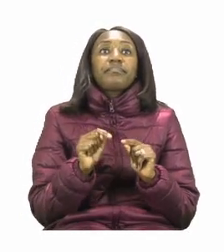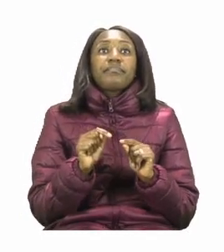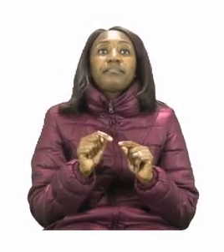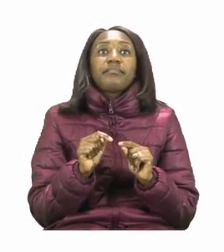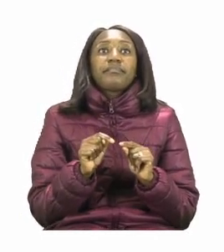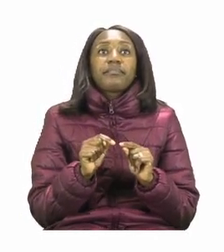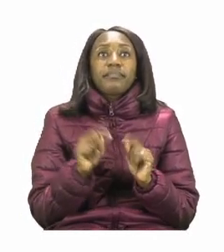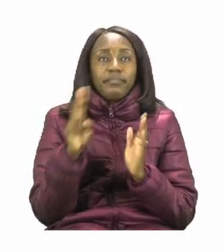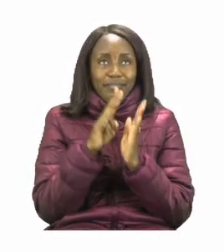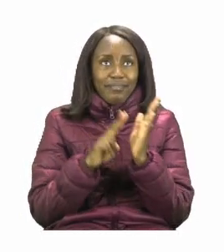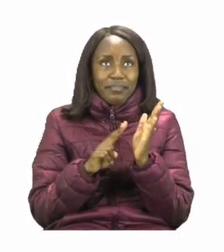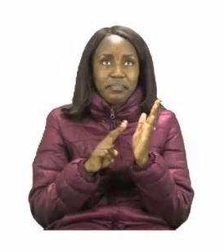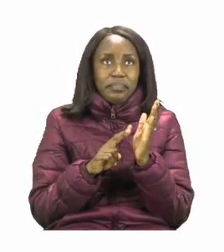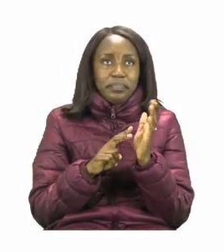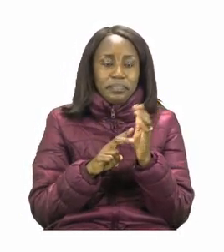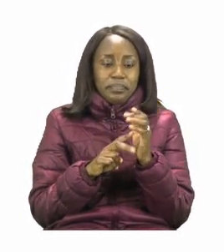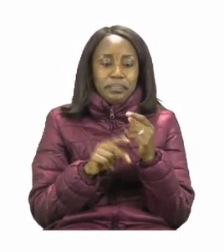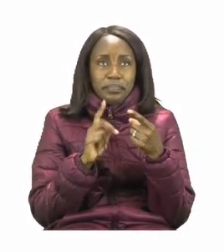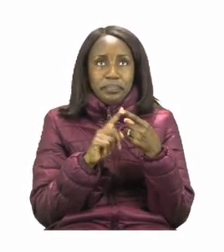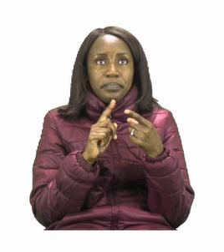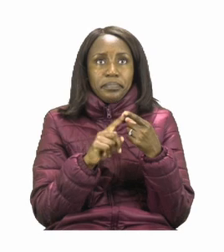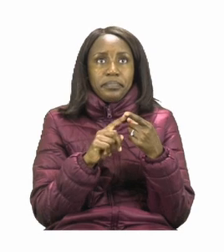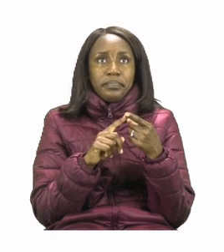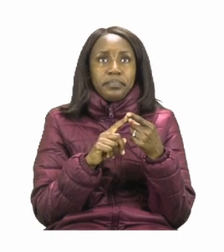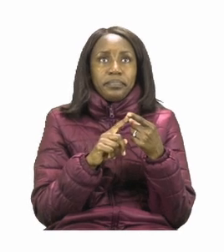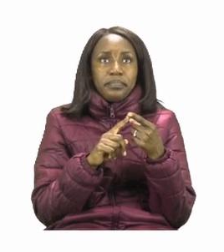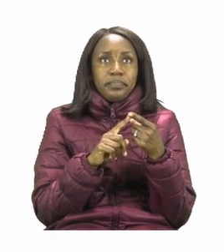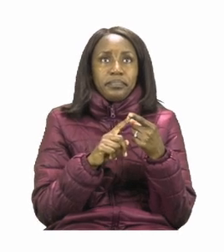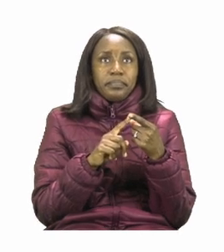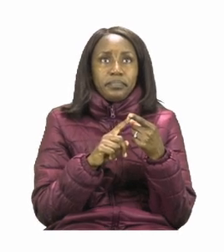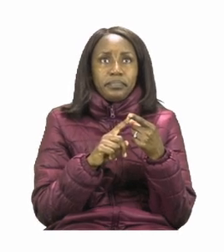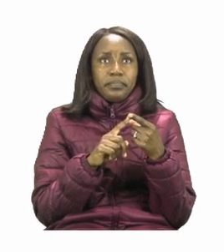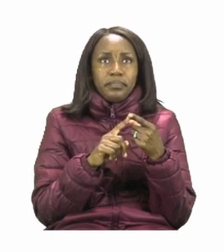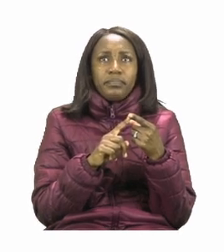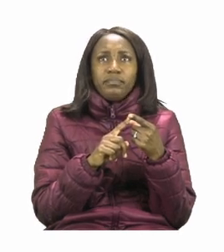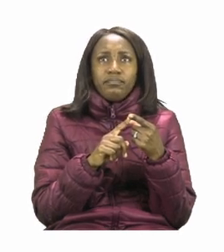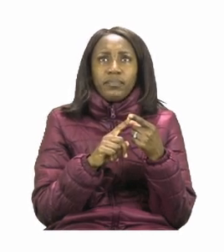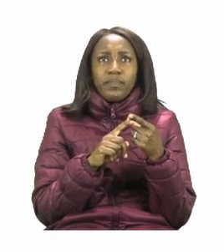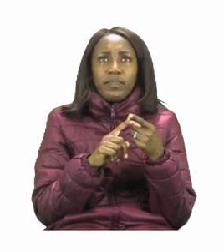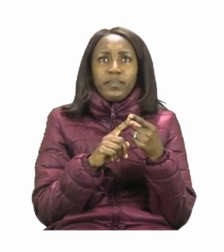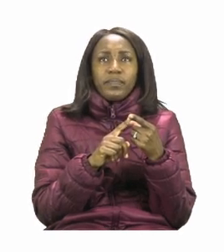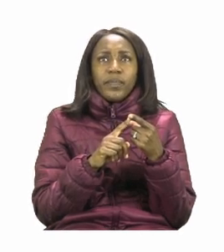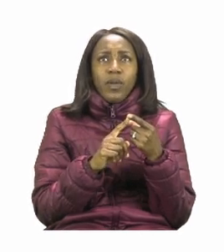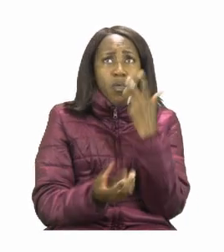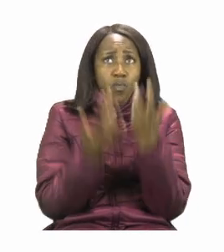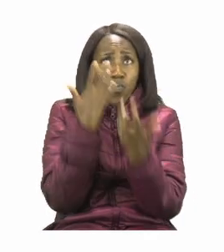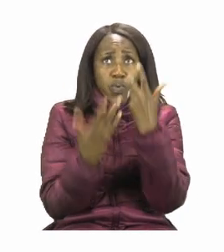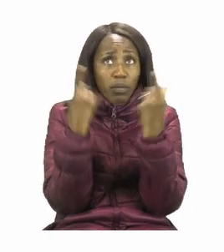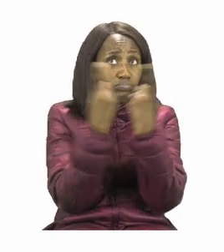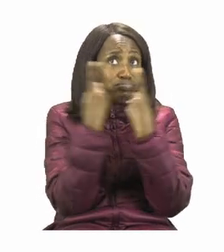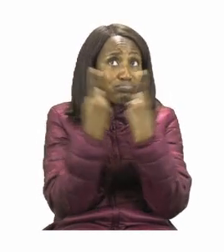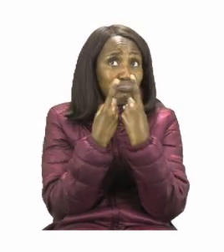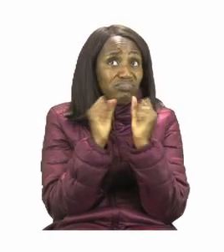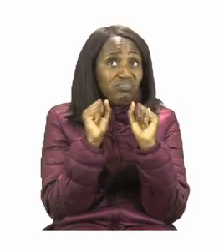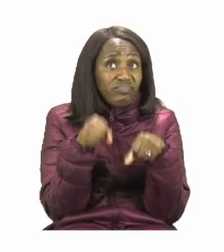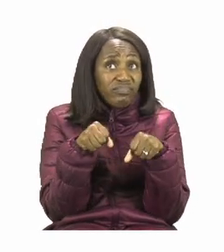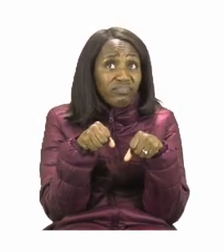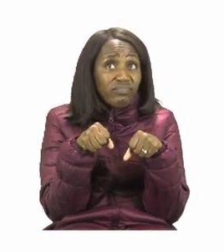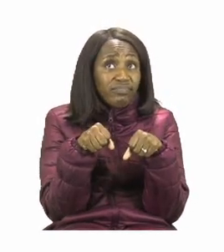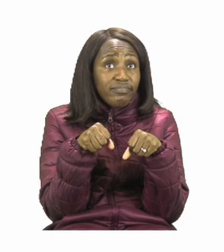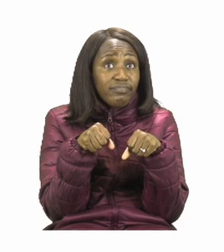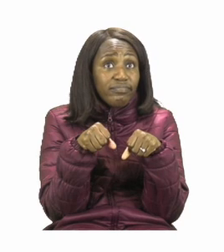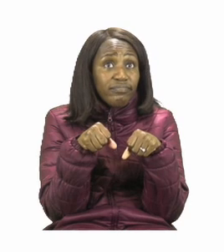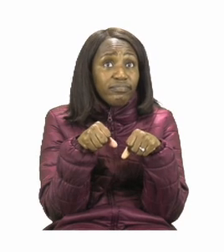only reading. Number 1 says, should we play with